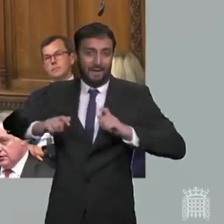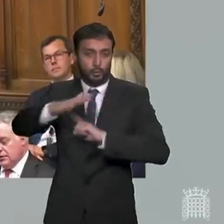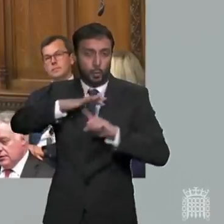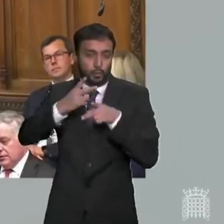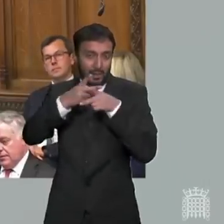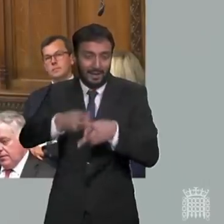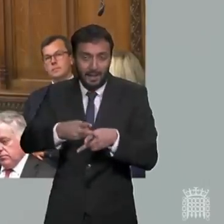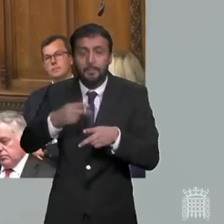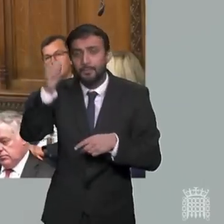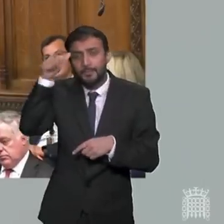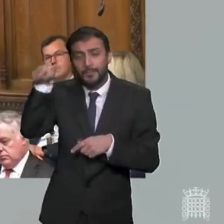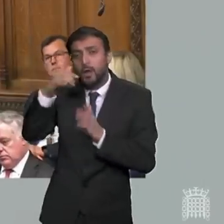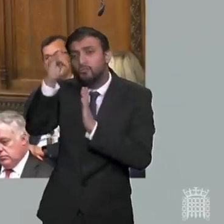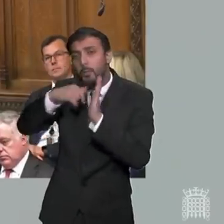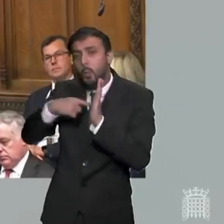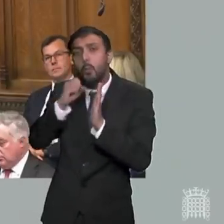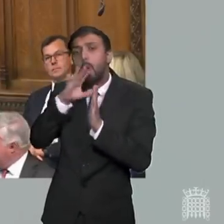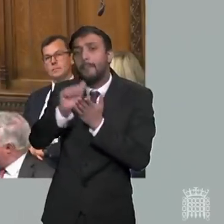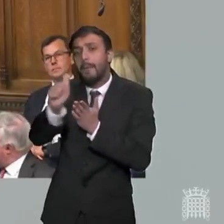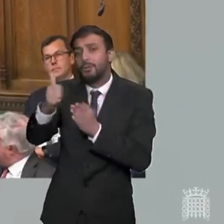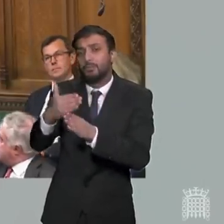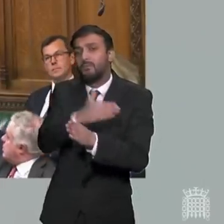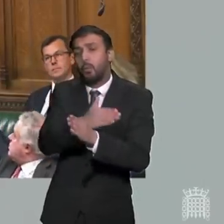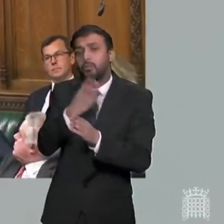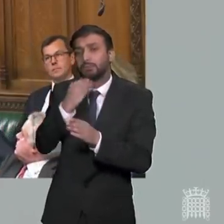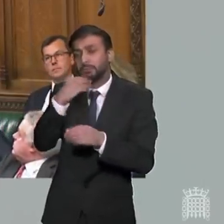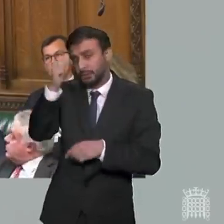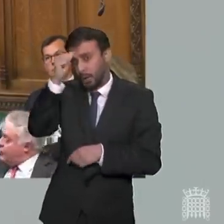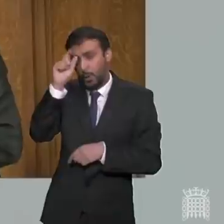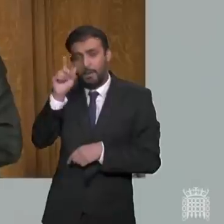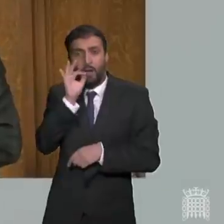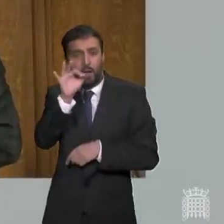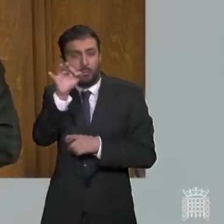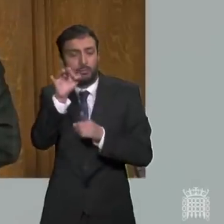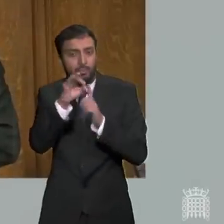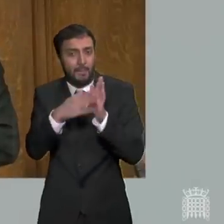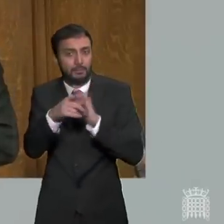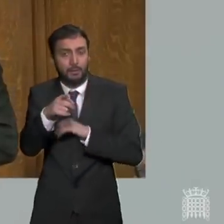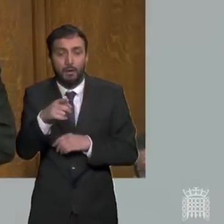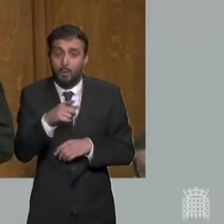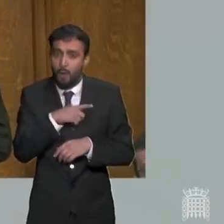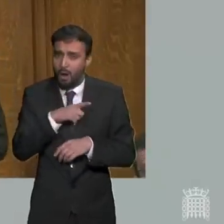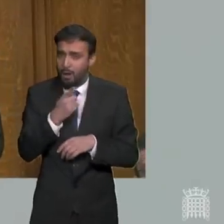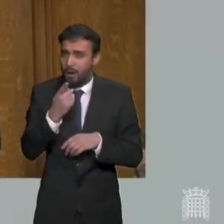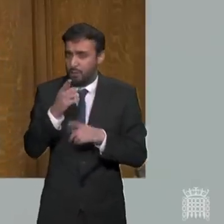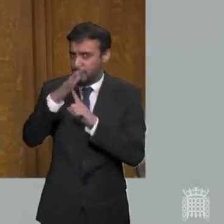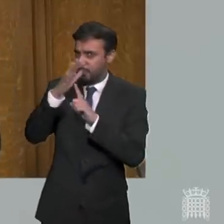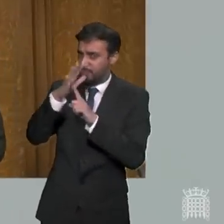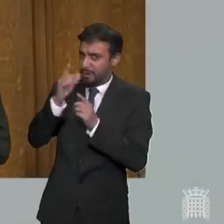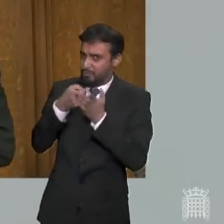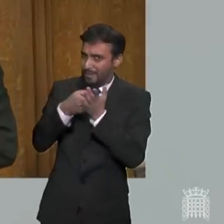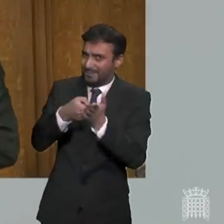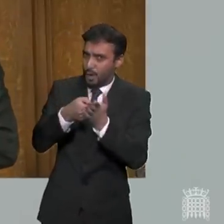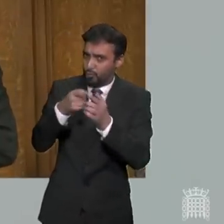response to it won't be published before Christmas. But can the Prime Minister ensure, given the very important recommendations about some of the most vulnerable children in our